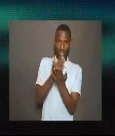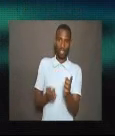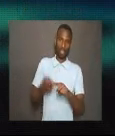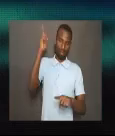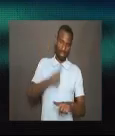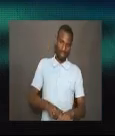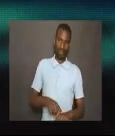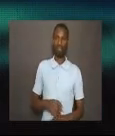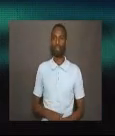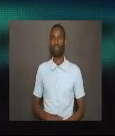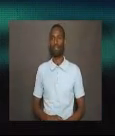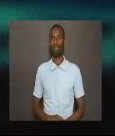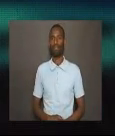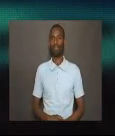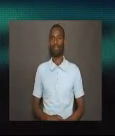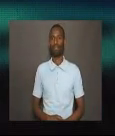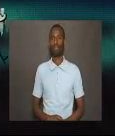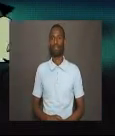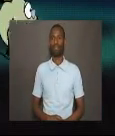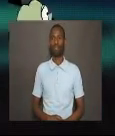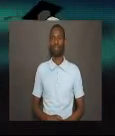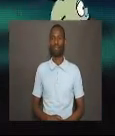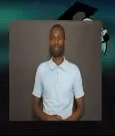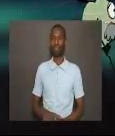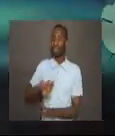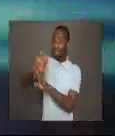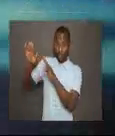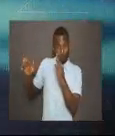Let's get back to our lesson.